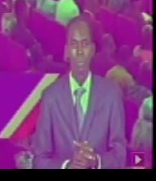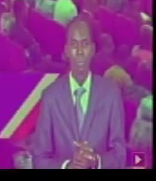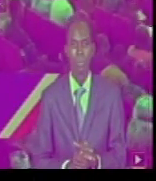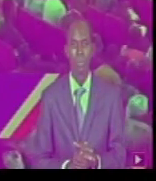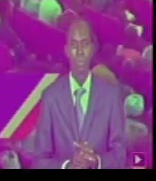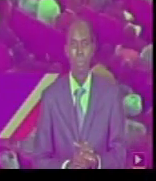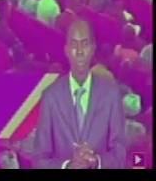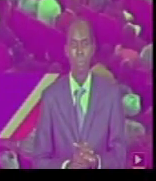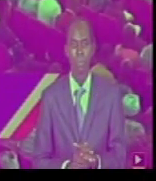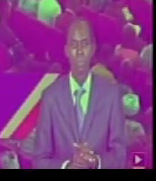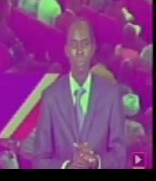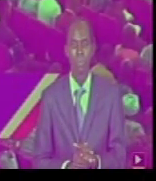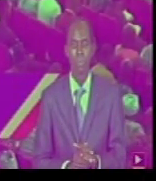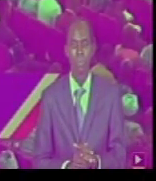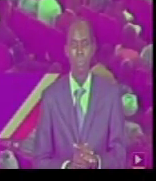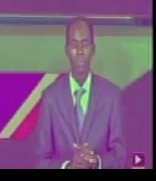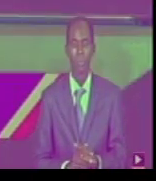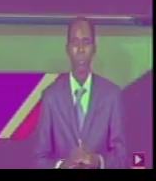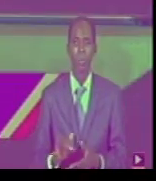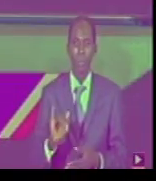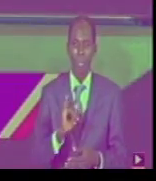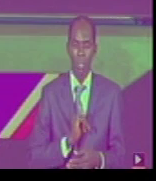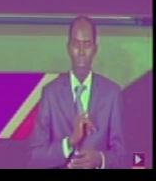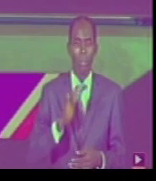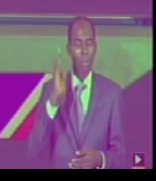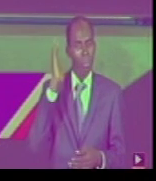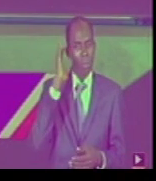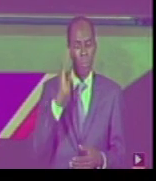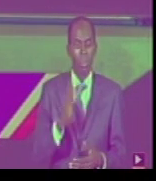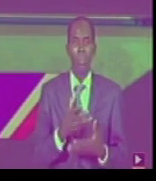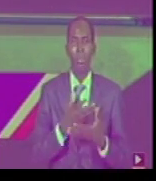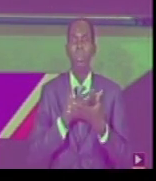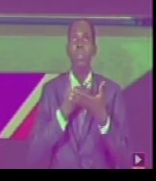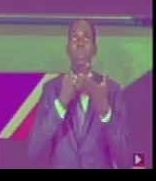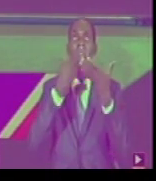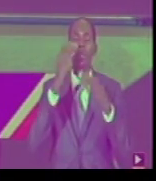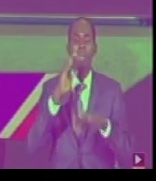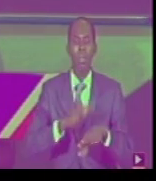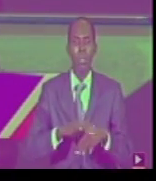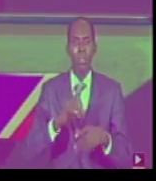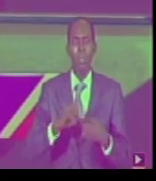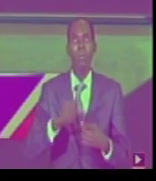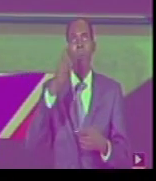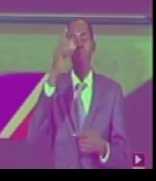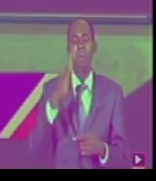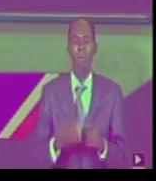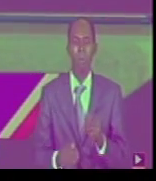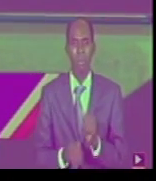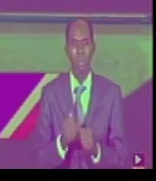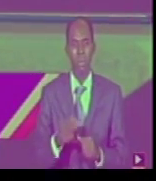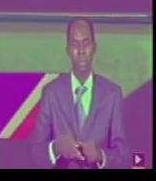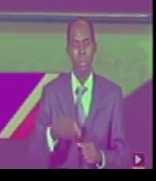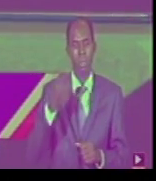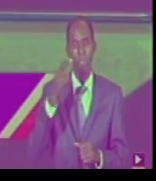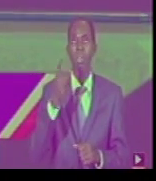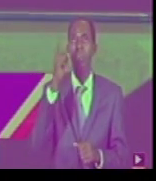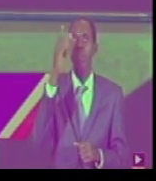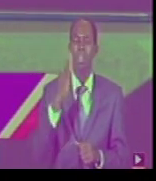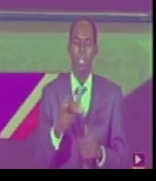2. I will cry unto God Most High, unto God